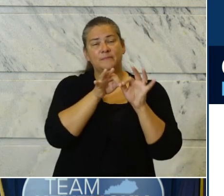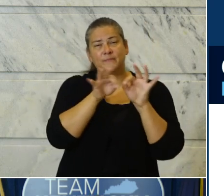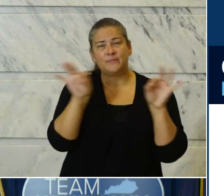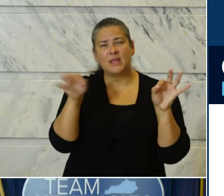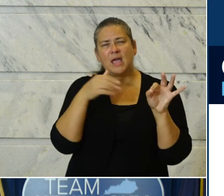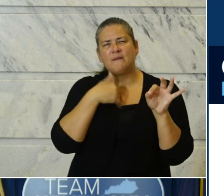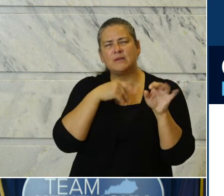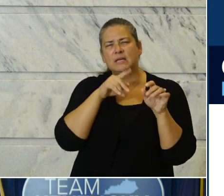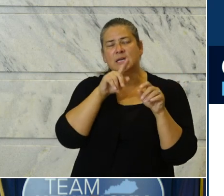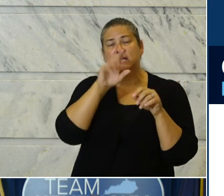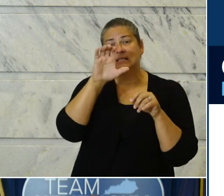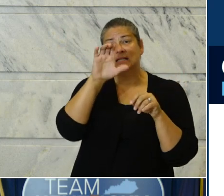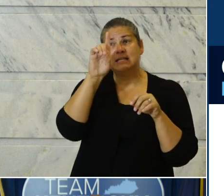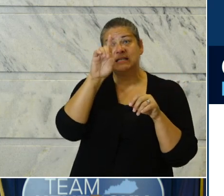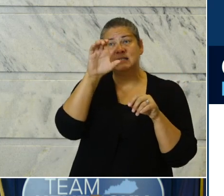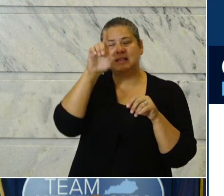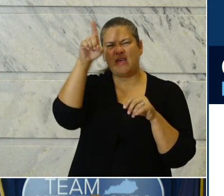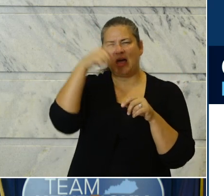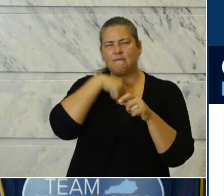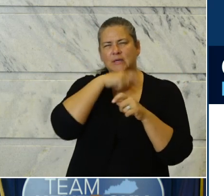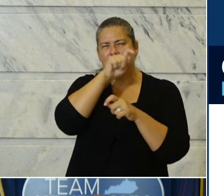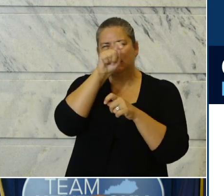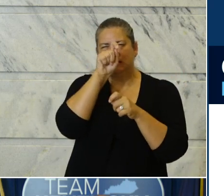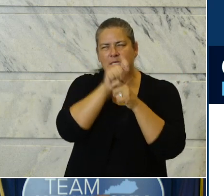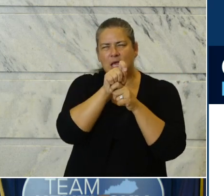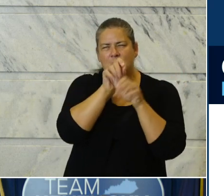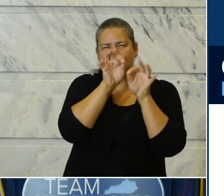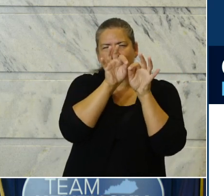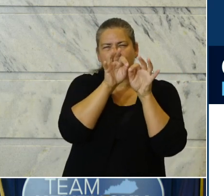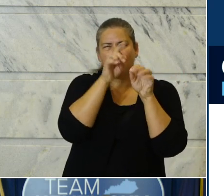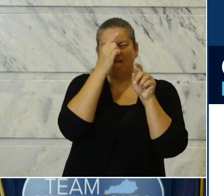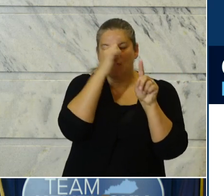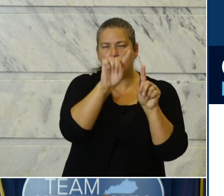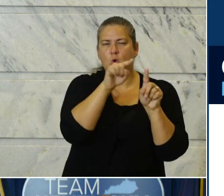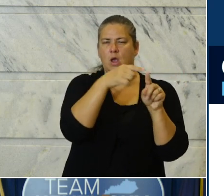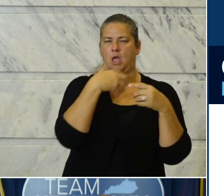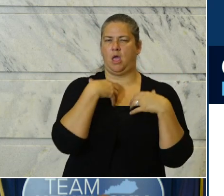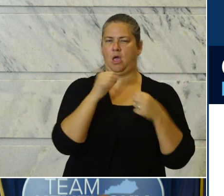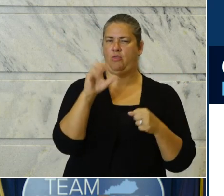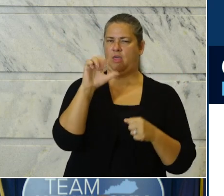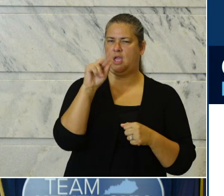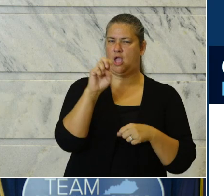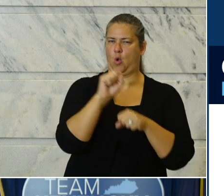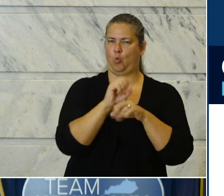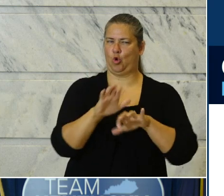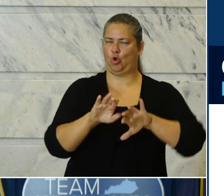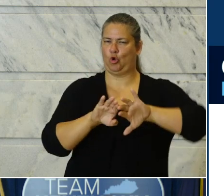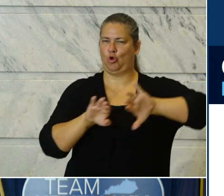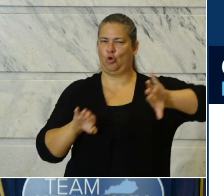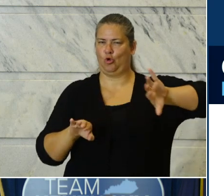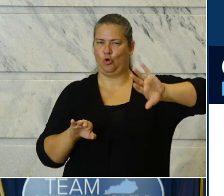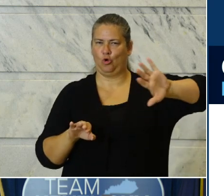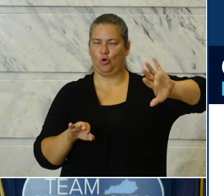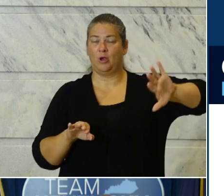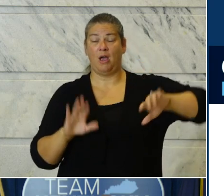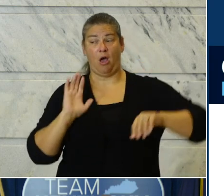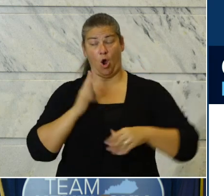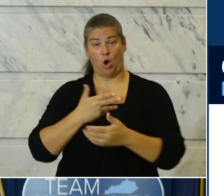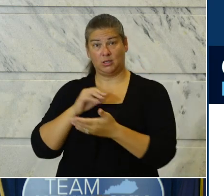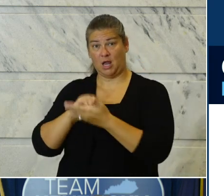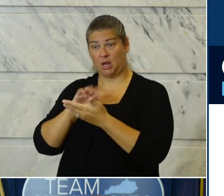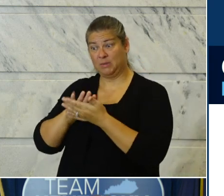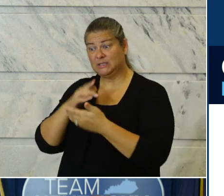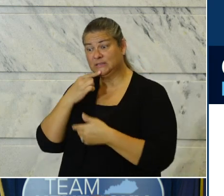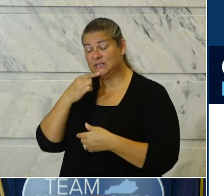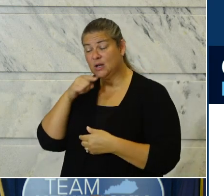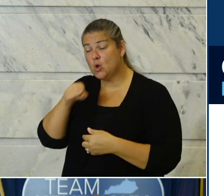detailed algorithm you have to go through for healthcare workers if you meet certain criteria. And even in our document, it says only if